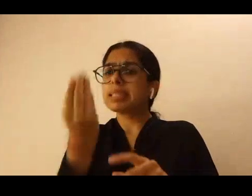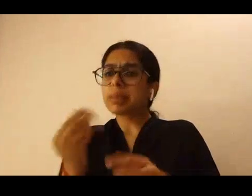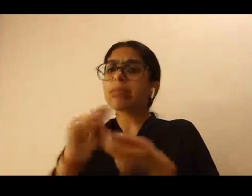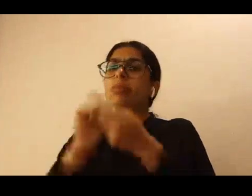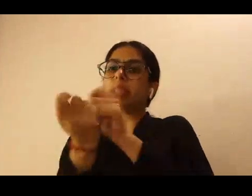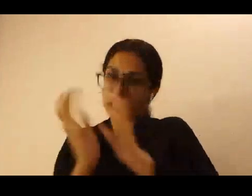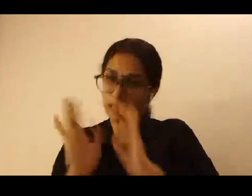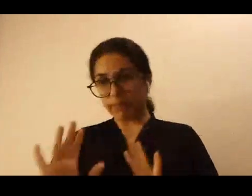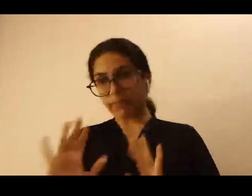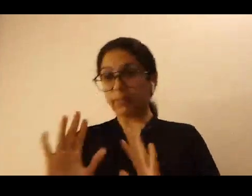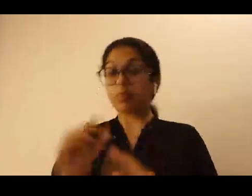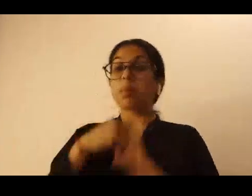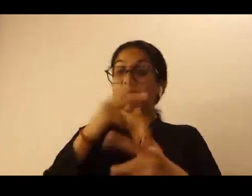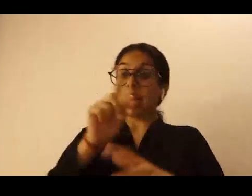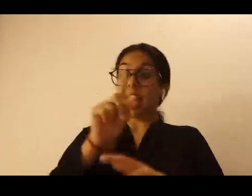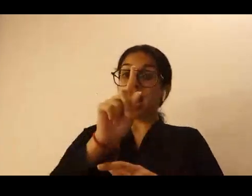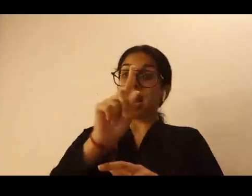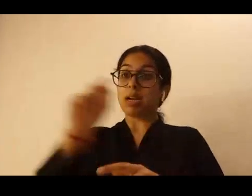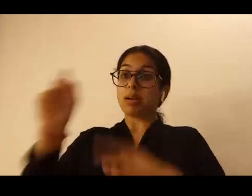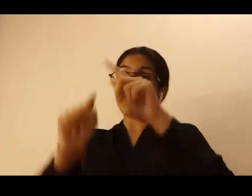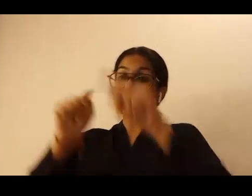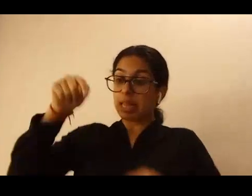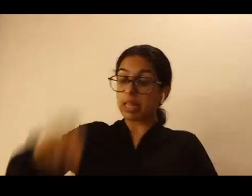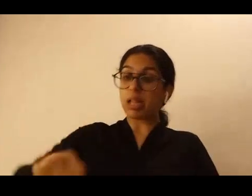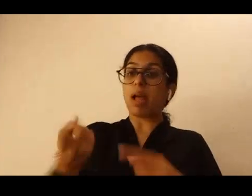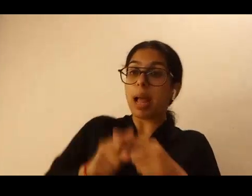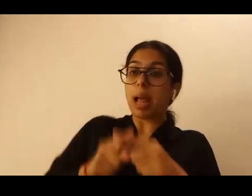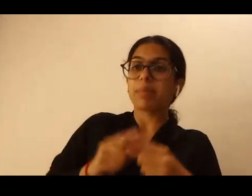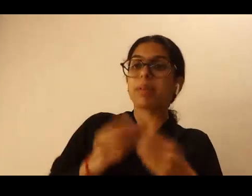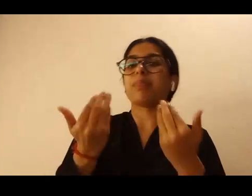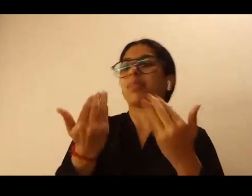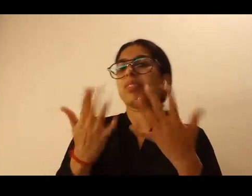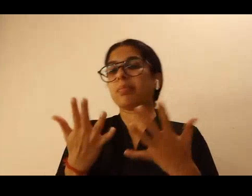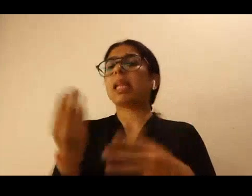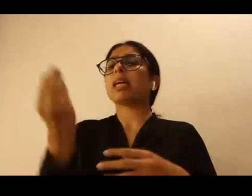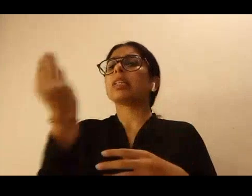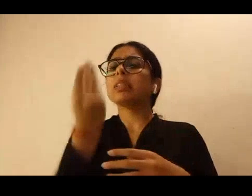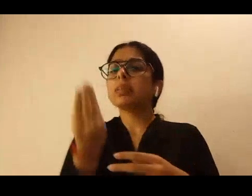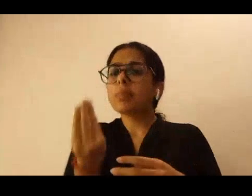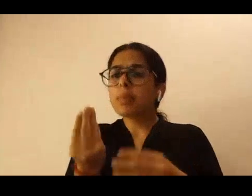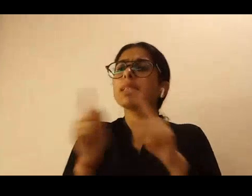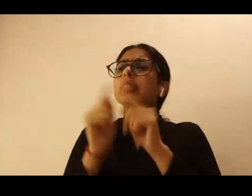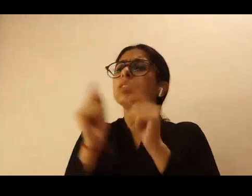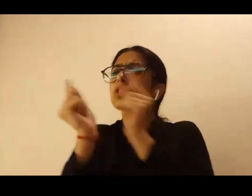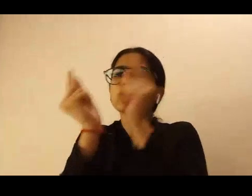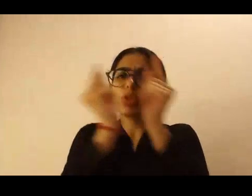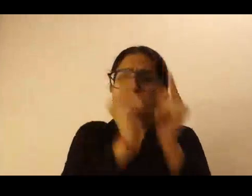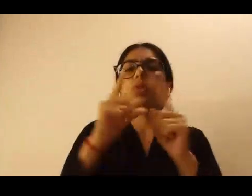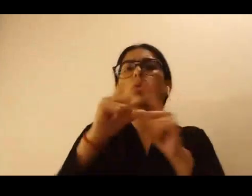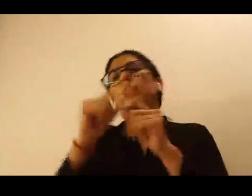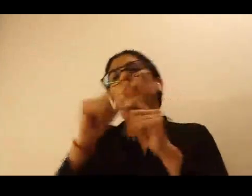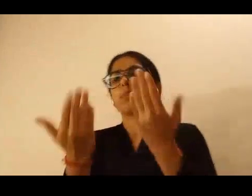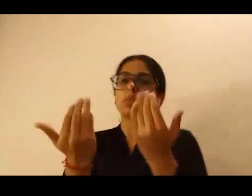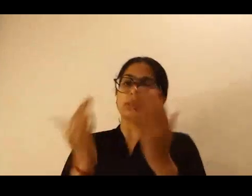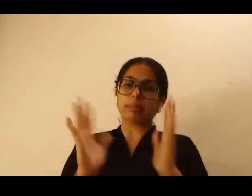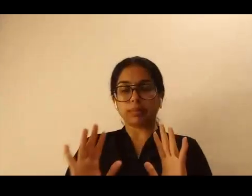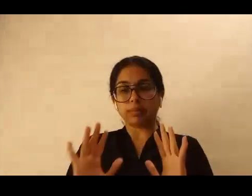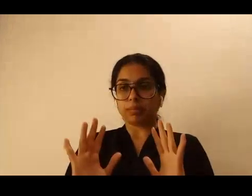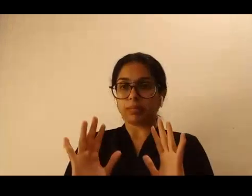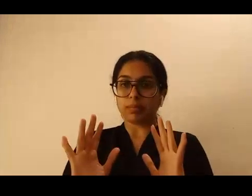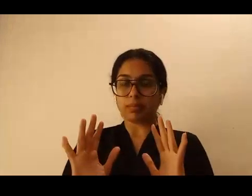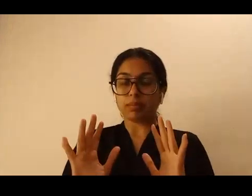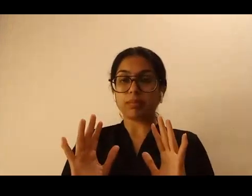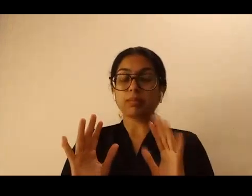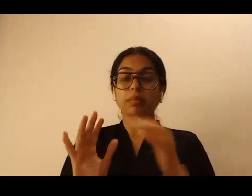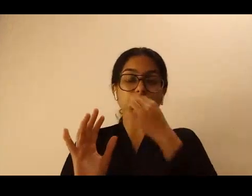small things that can be done, which we need to make it as a regular